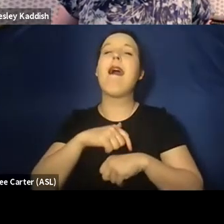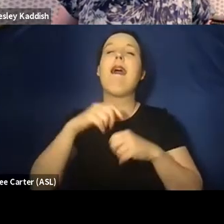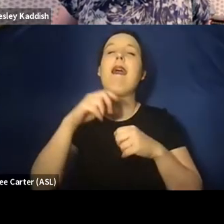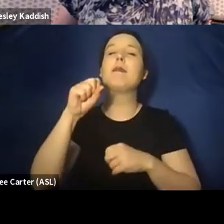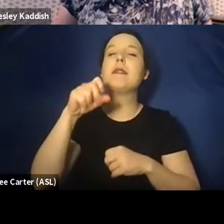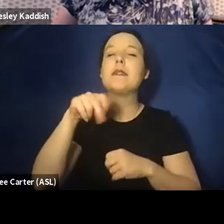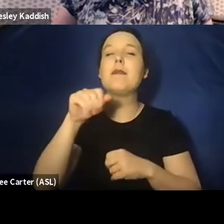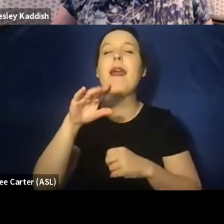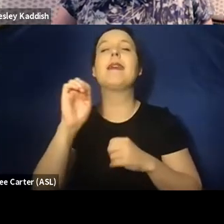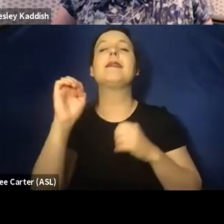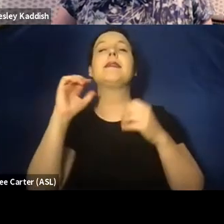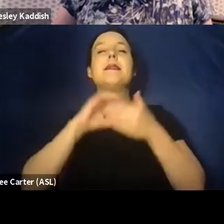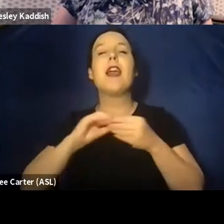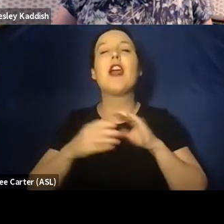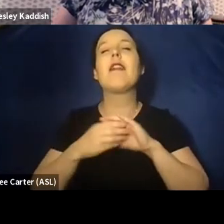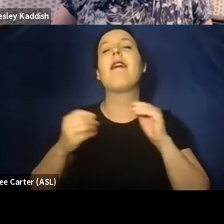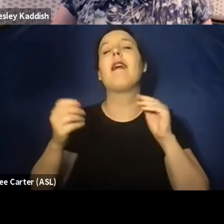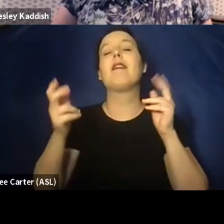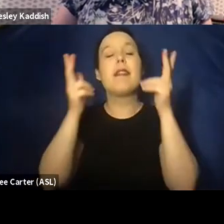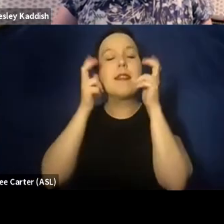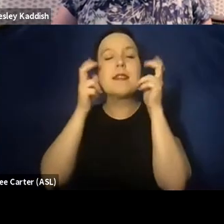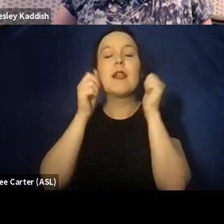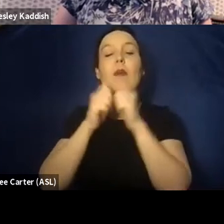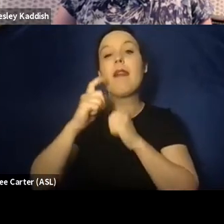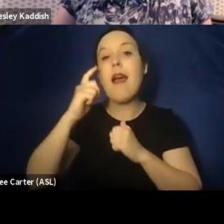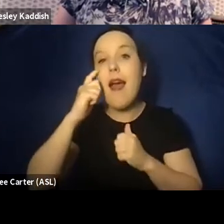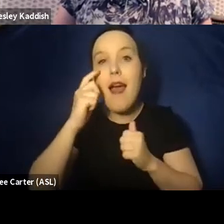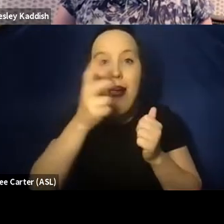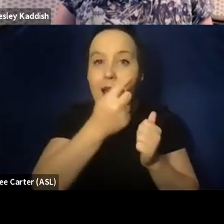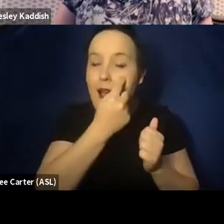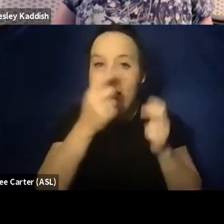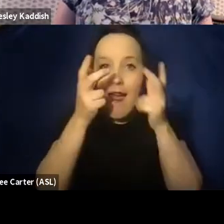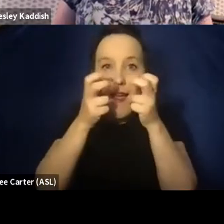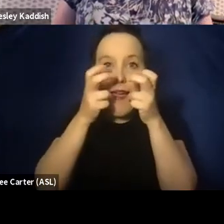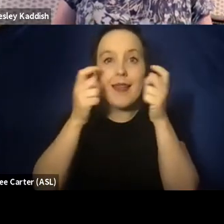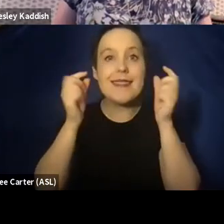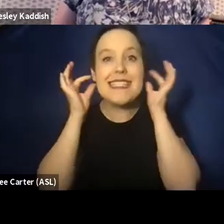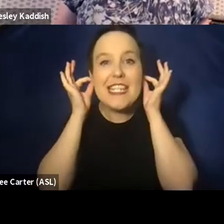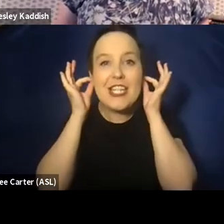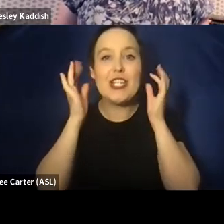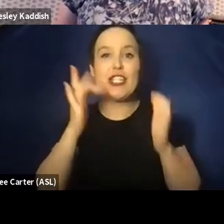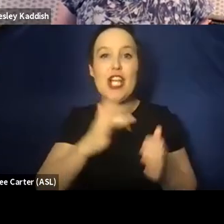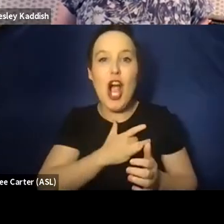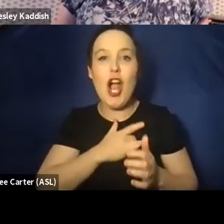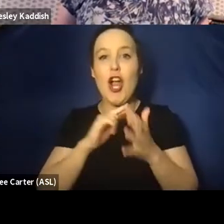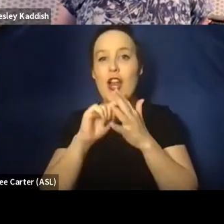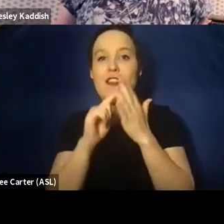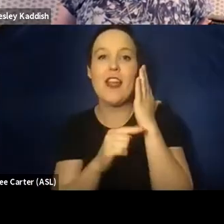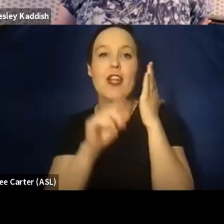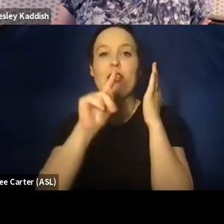with the eyes, the ears, the heart, history, time, the toes, wherever you feel